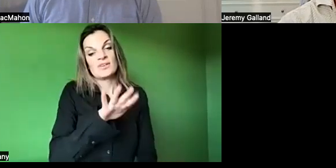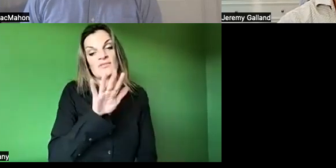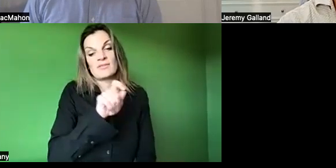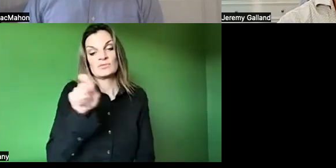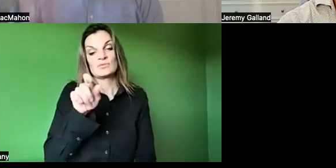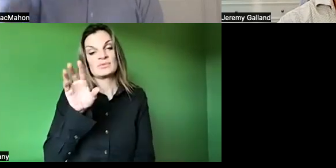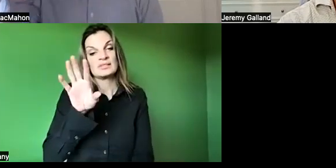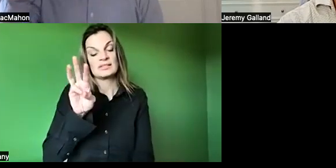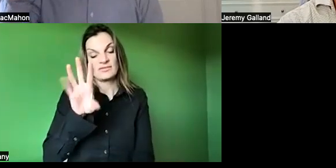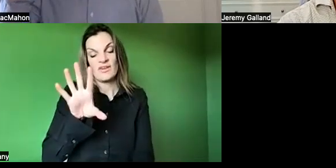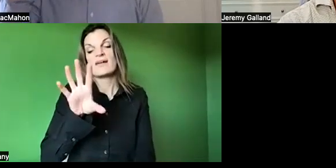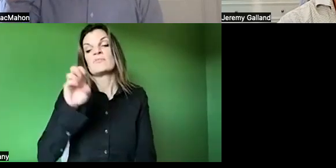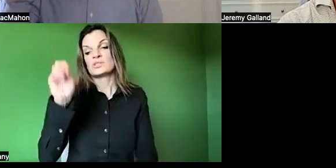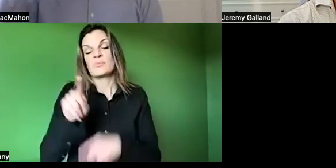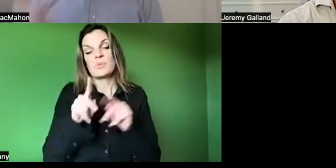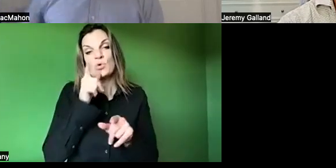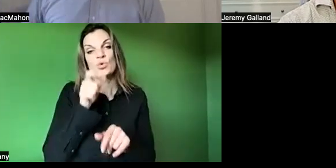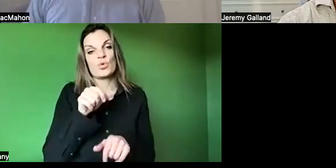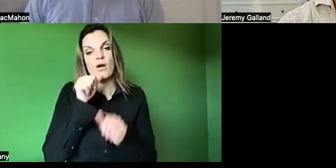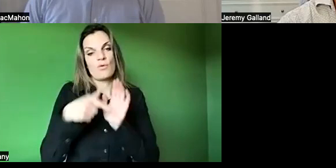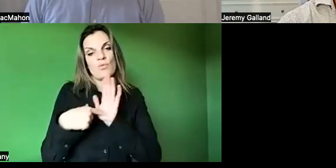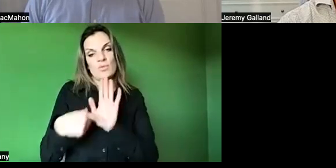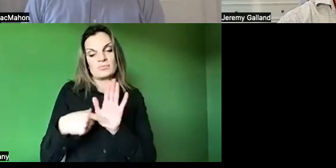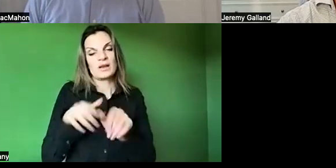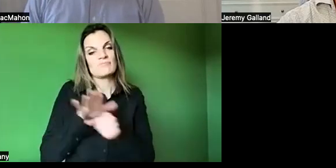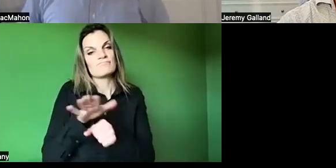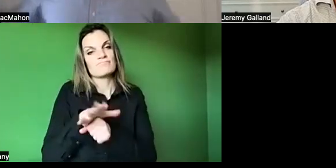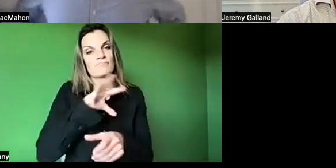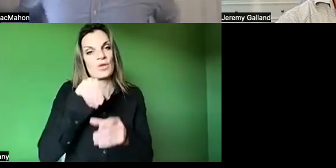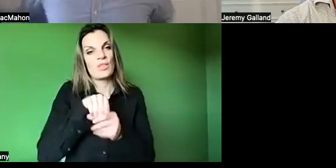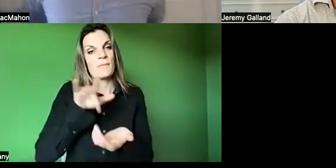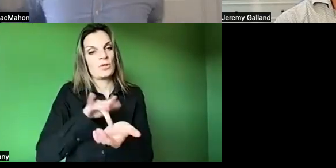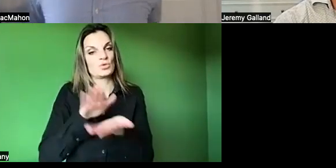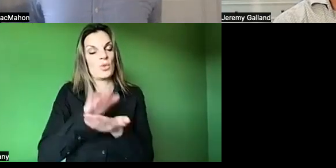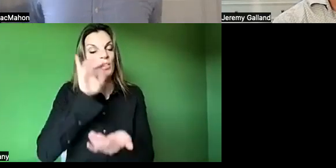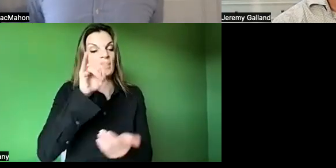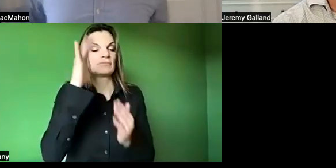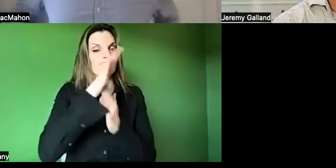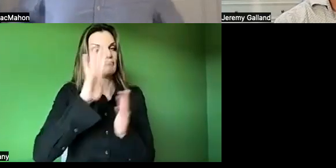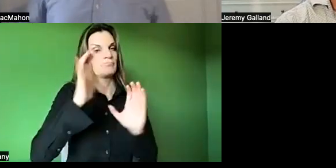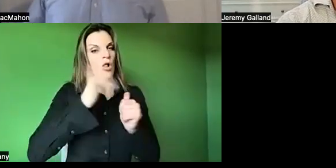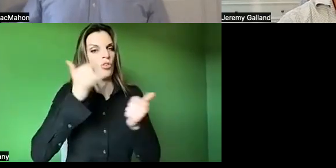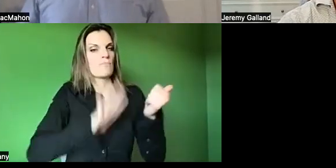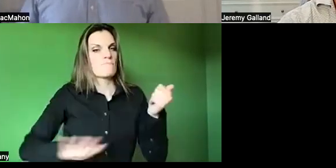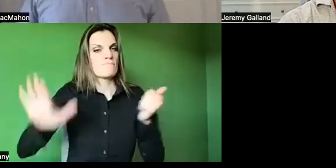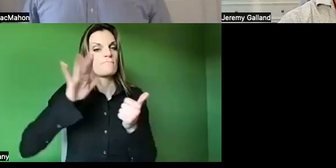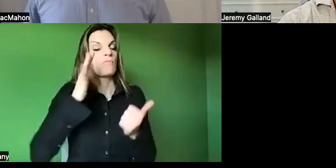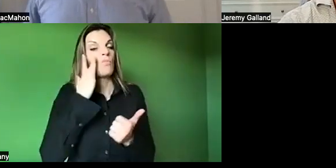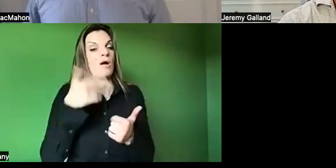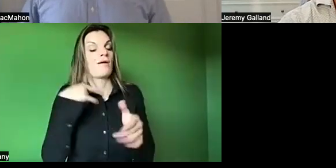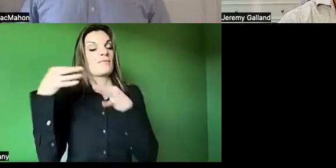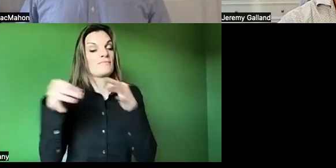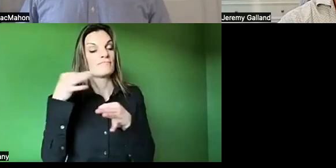65% people underrepresented in medicine, which is greater than any medical school. That said, I say that because I think that